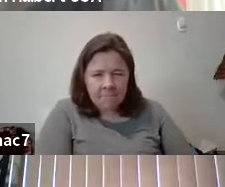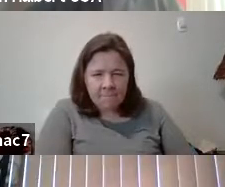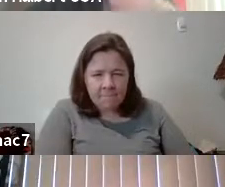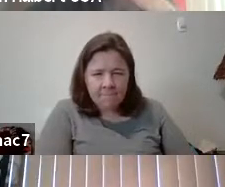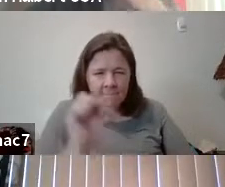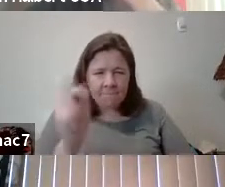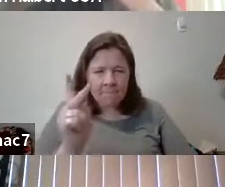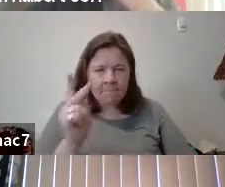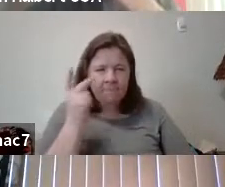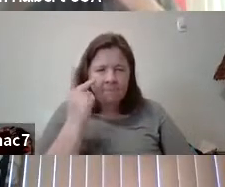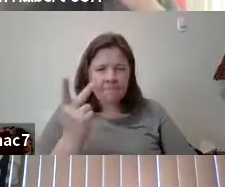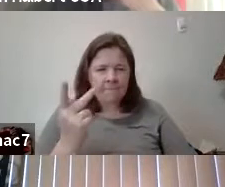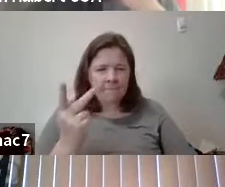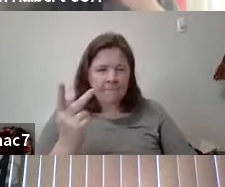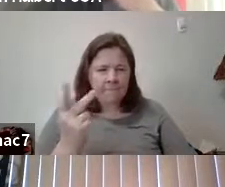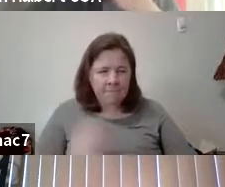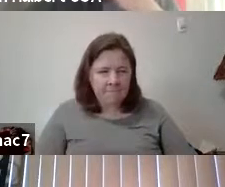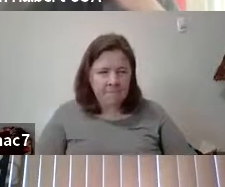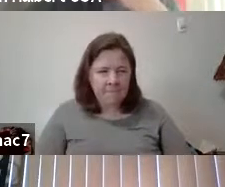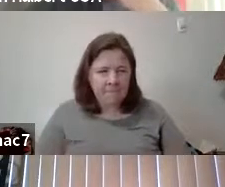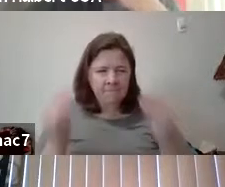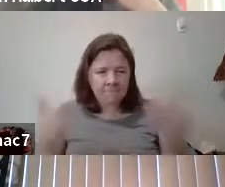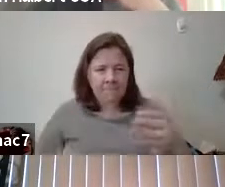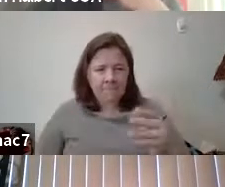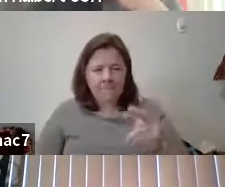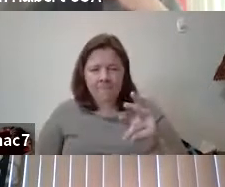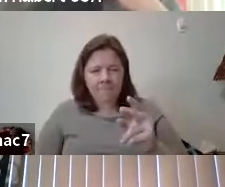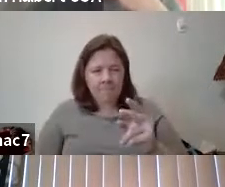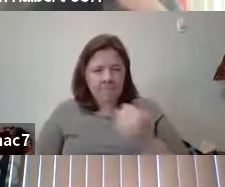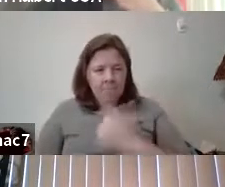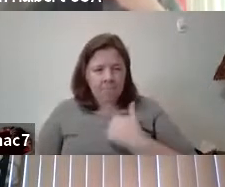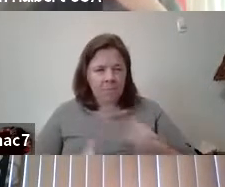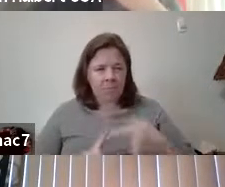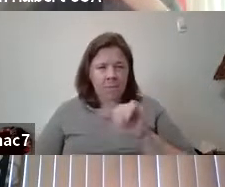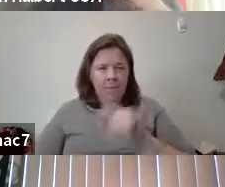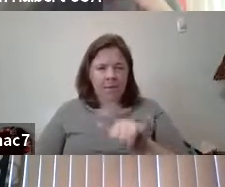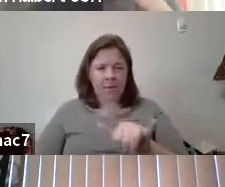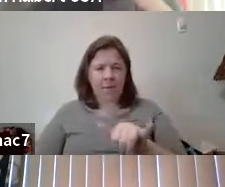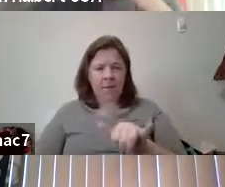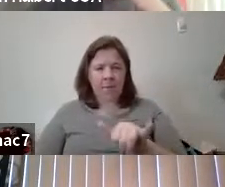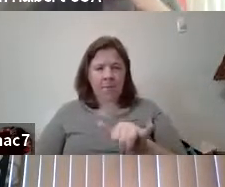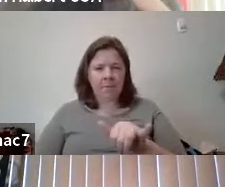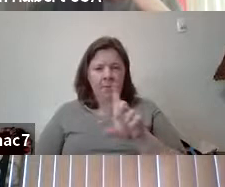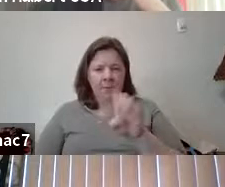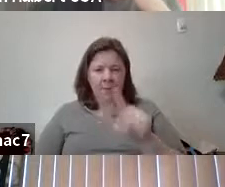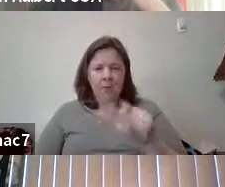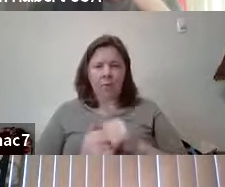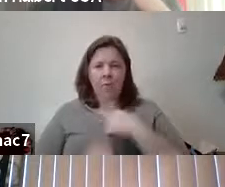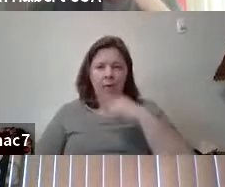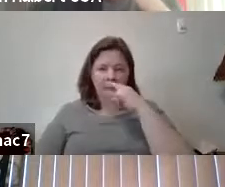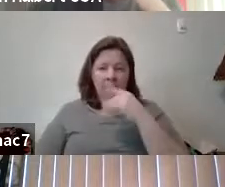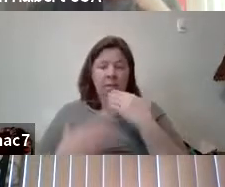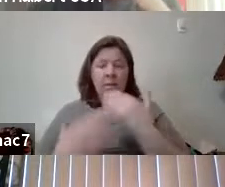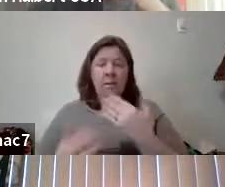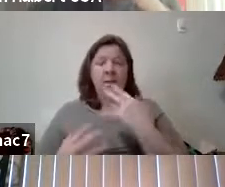Okay, I Right, see all that. right. Okay, go ahead, Doug. Yeah, Go ahead, sorry Jacob. about that. I had to deal with the kids. Thank you very